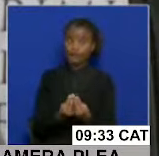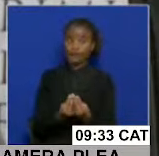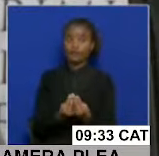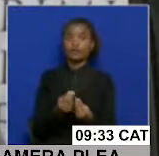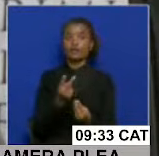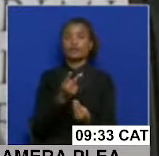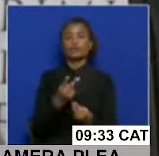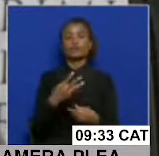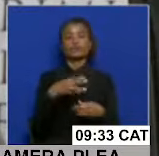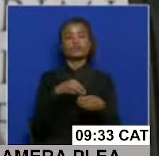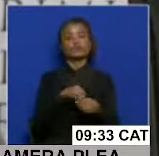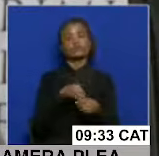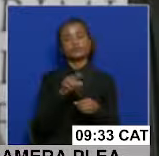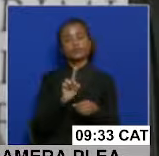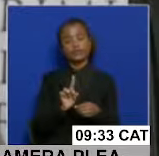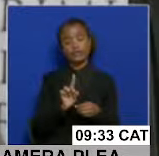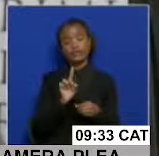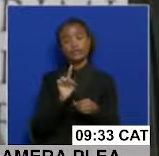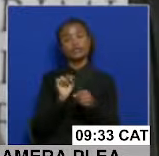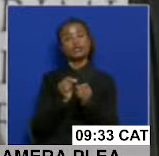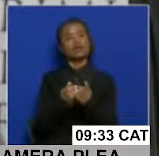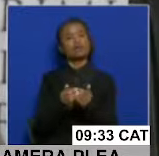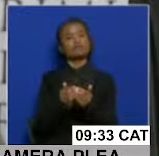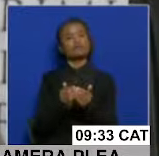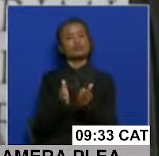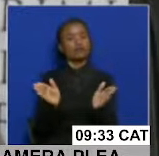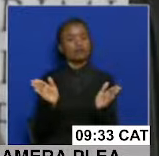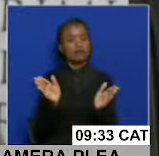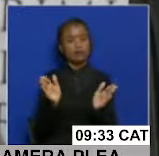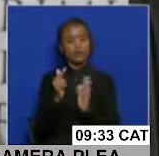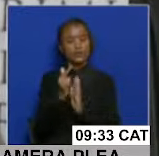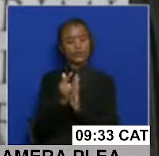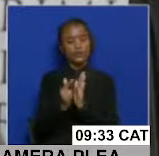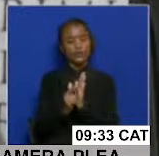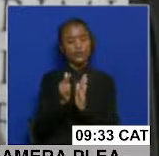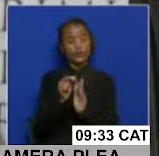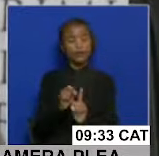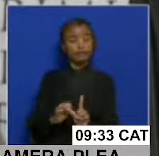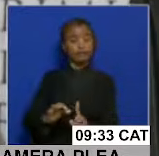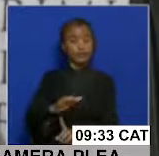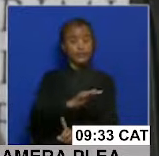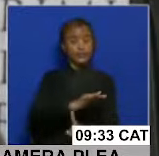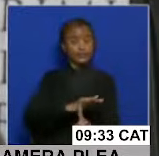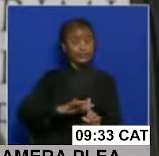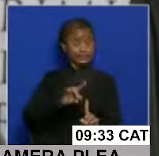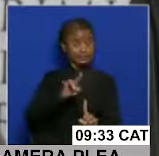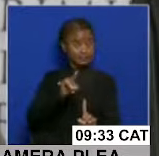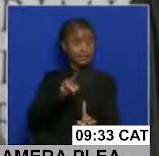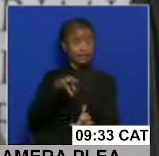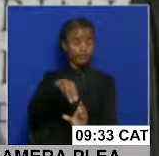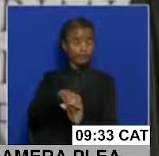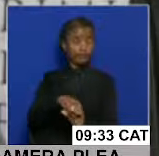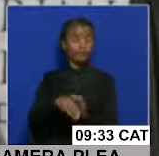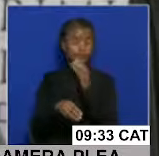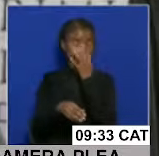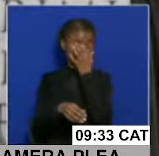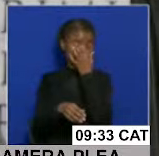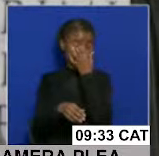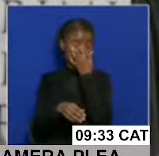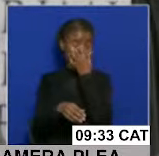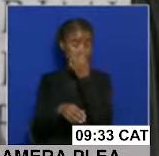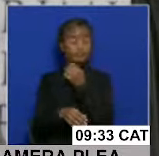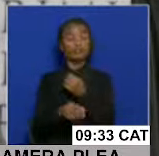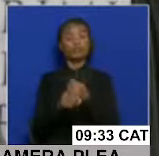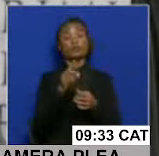broader law enforcement environment, because that's where she's from, and yet a third